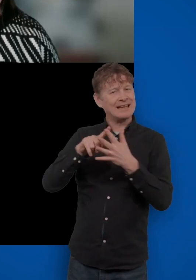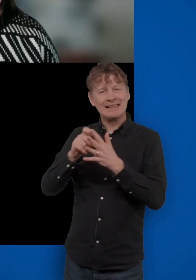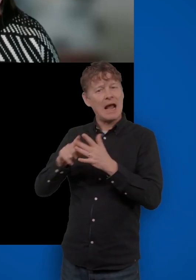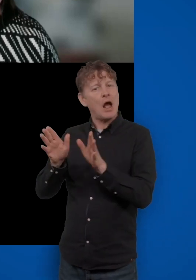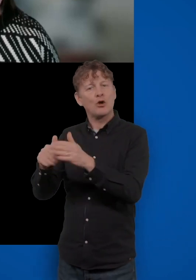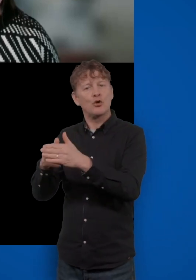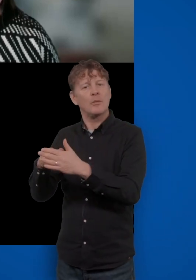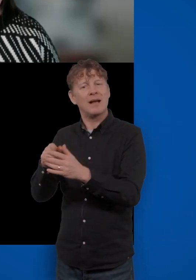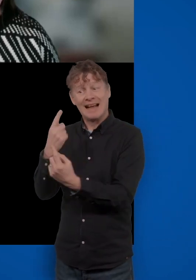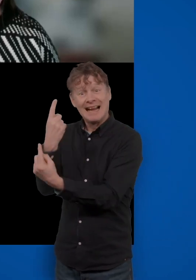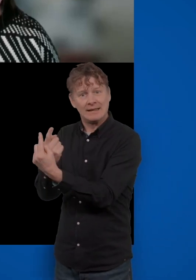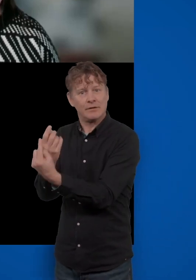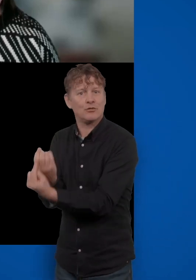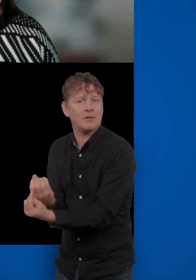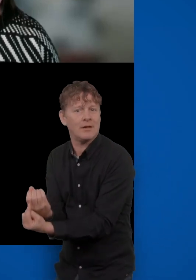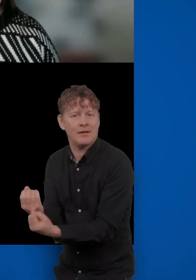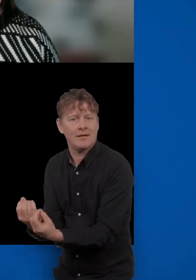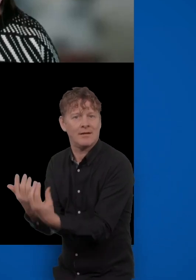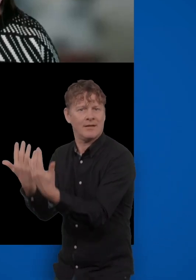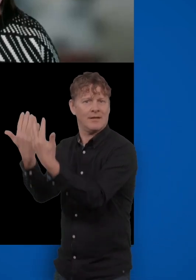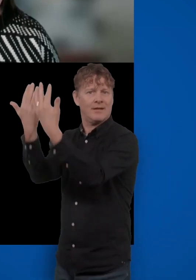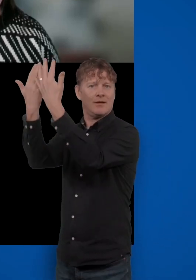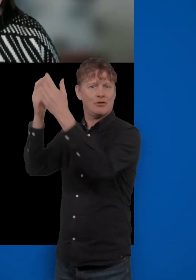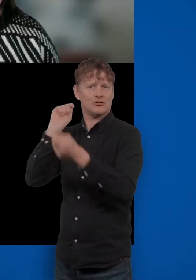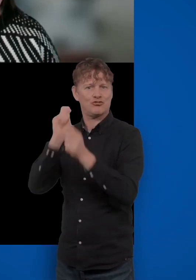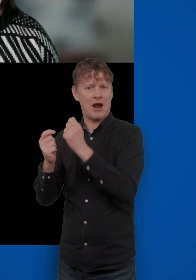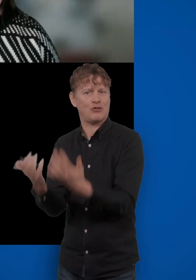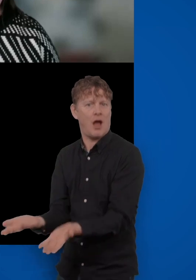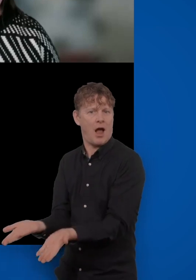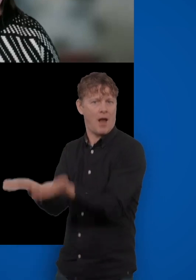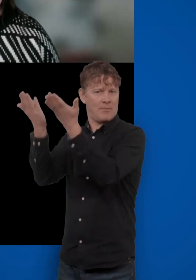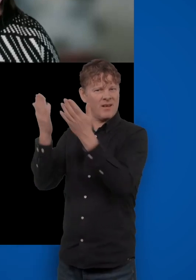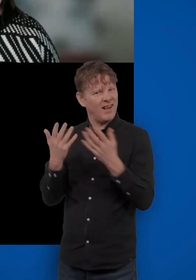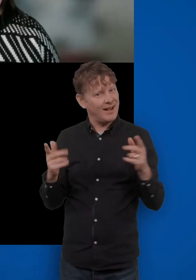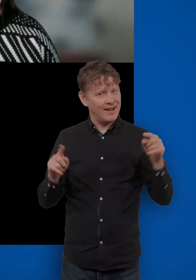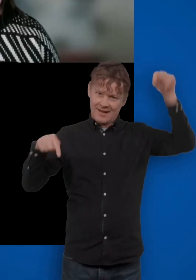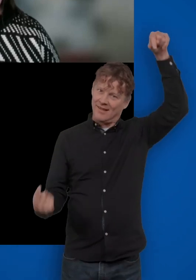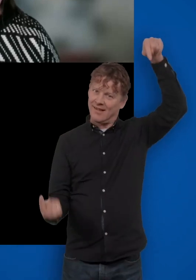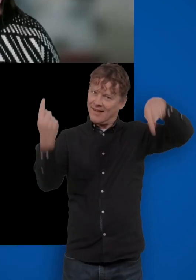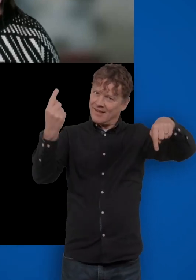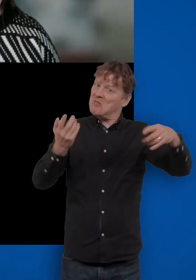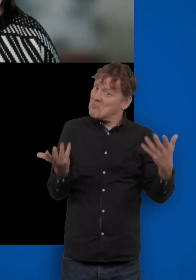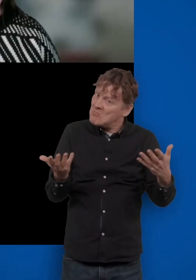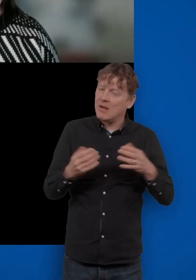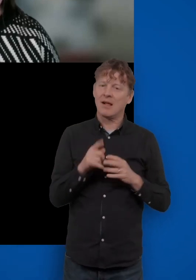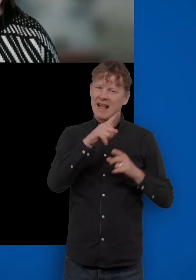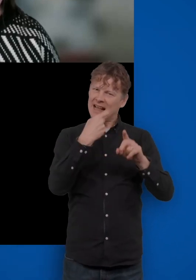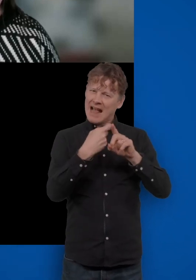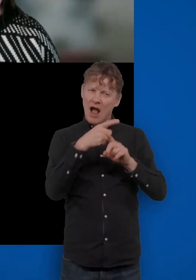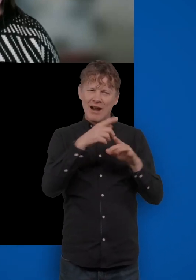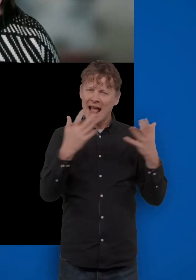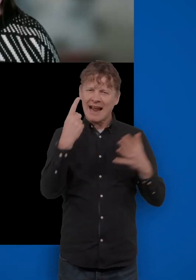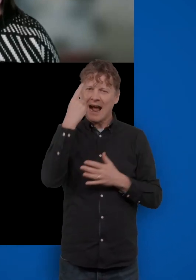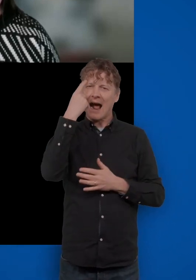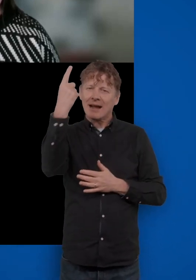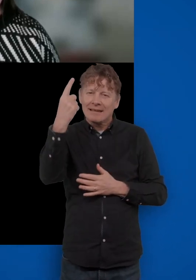cube that can be used by an individual such as myself, meaning you start change from down and push up. Karen, I was wondering if you had any ideas or